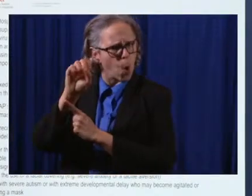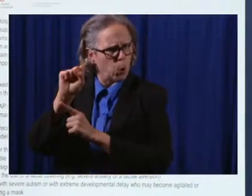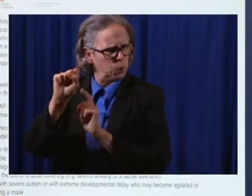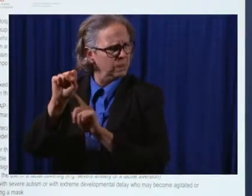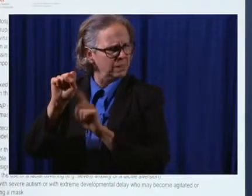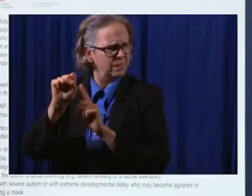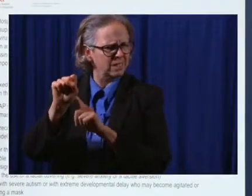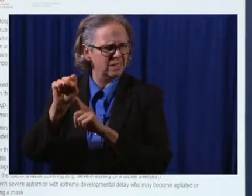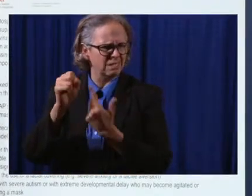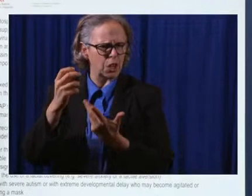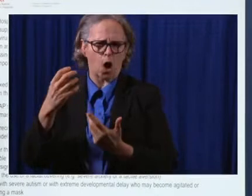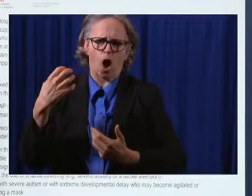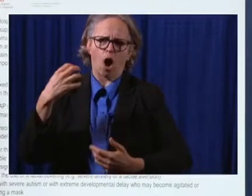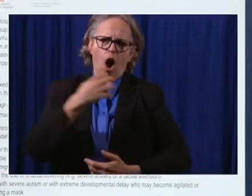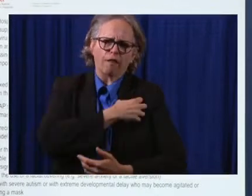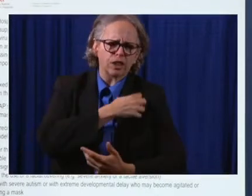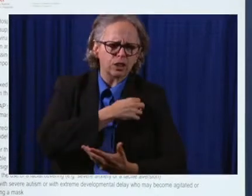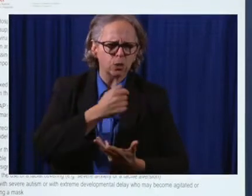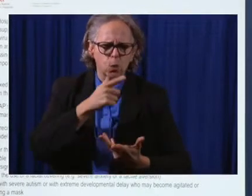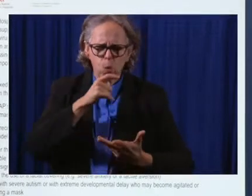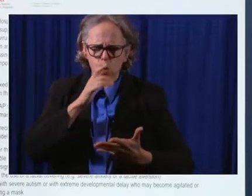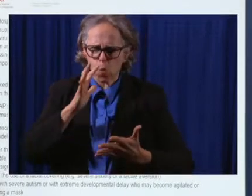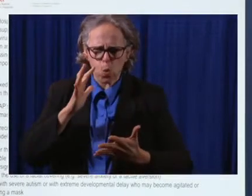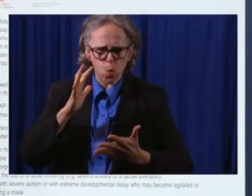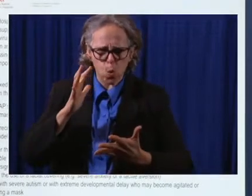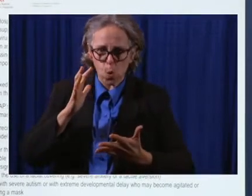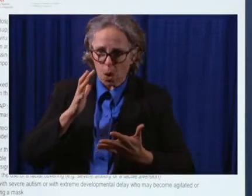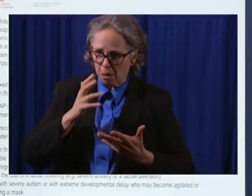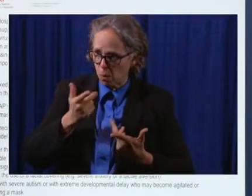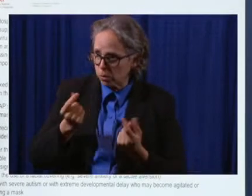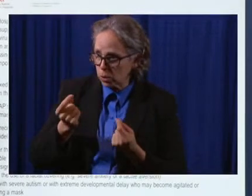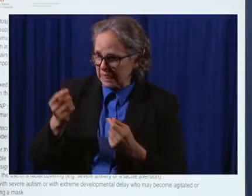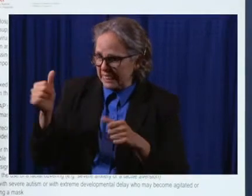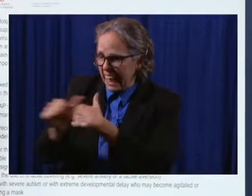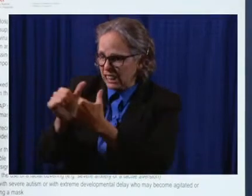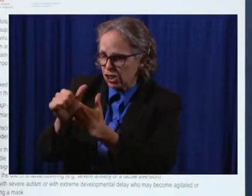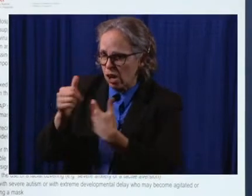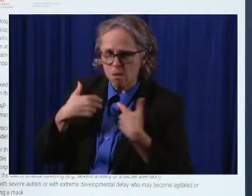towards the danger, and they saved lives.